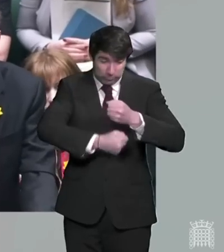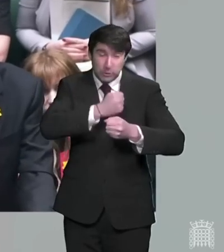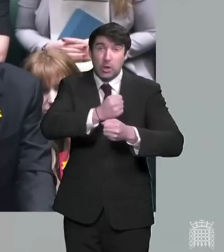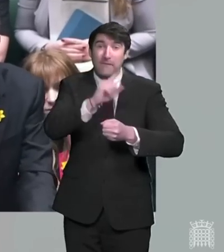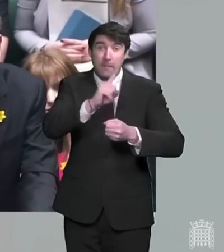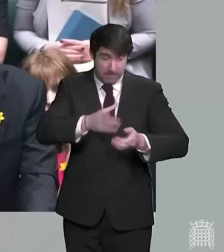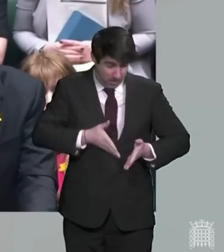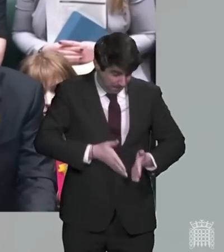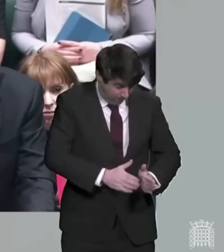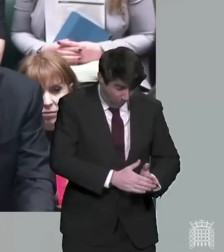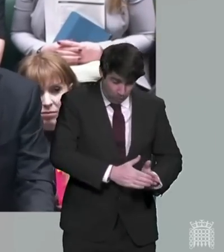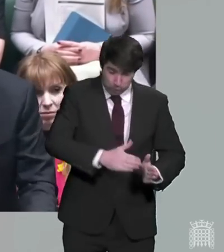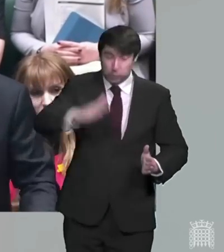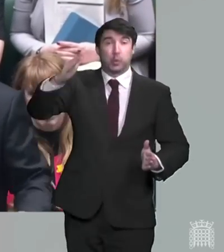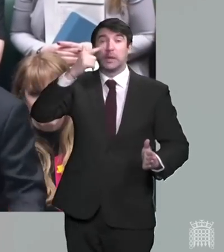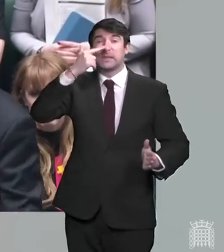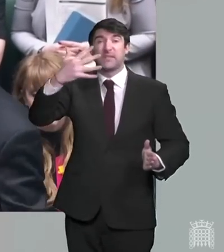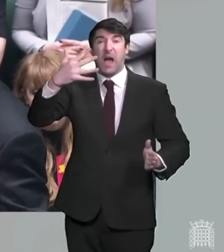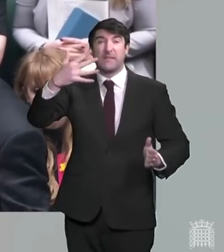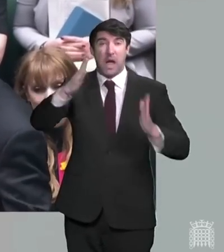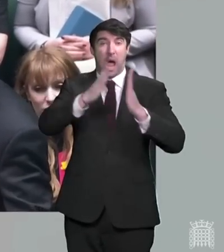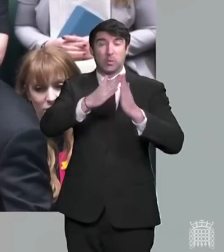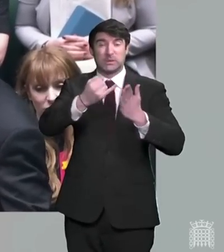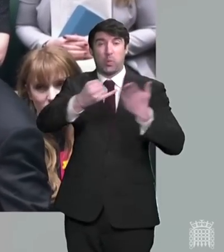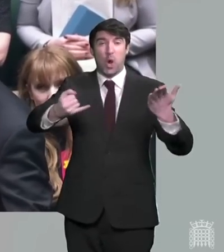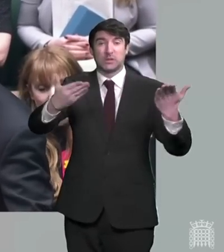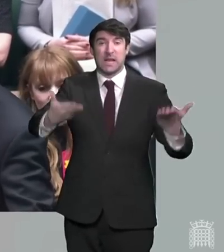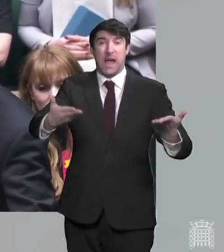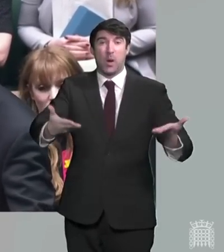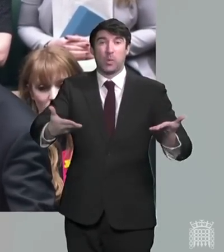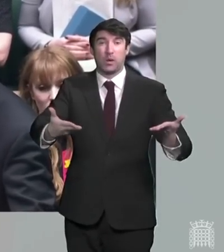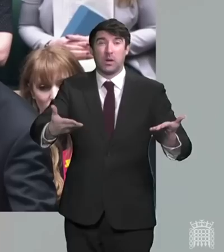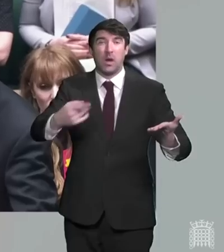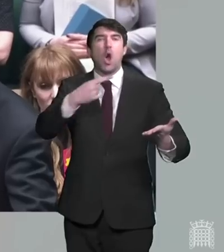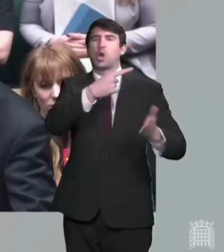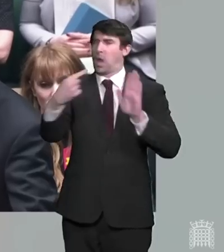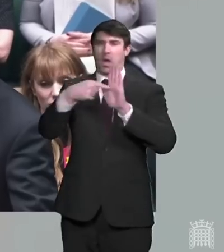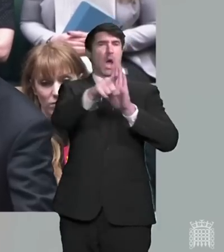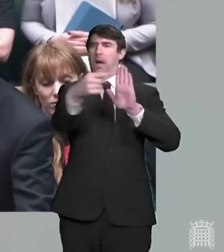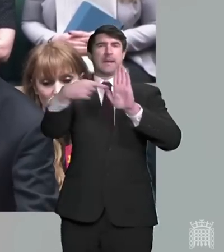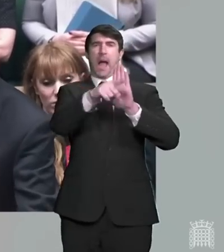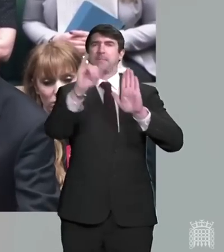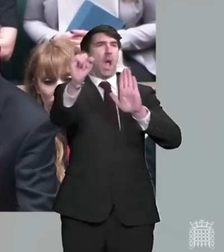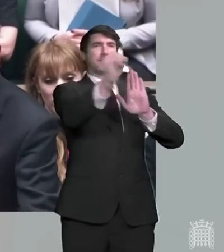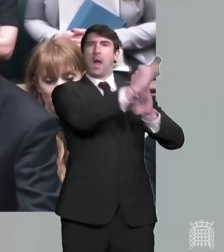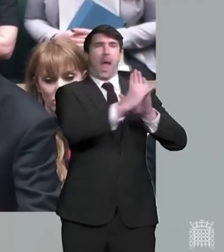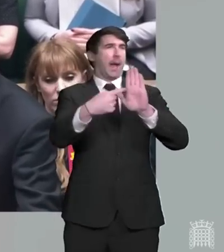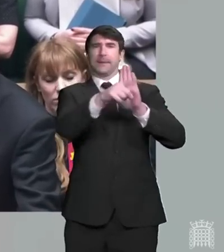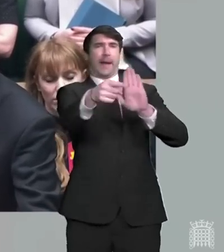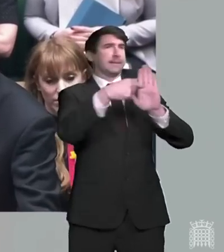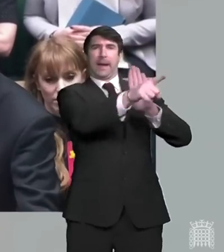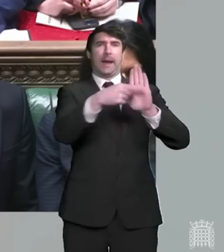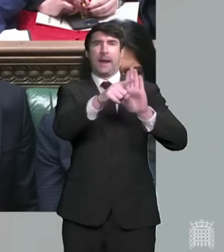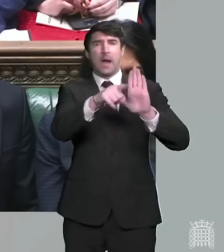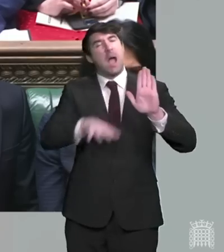ladder, 13 years in power, and all he's got to say to them is, it's somebody else's fault, let me deflect. No wonder they're furious with